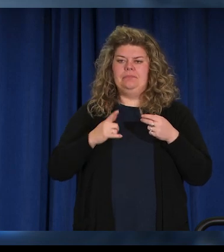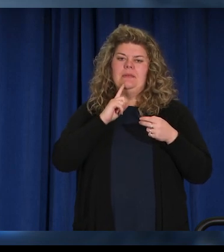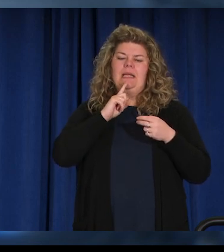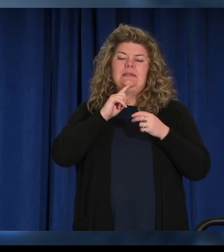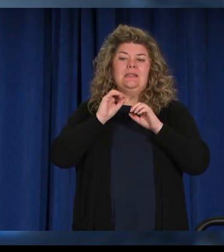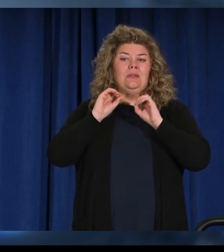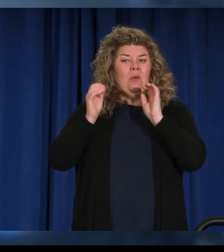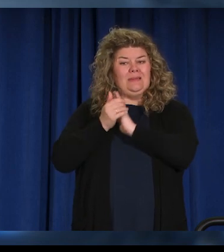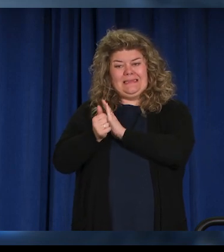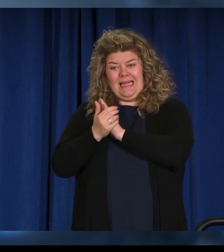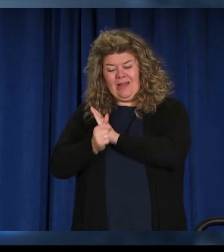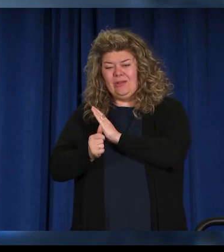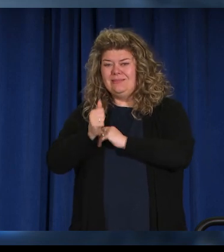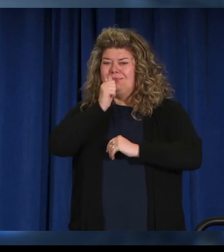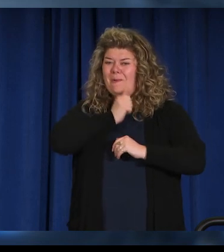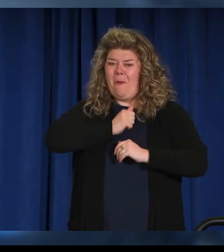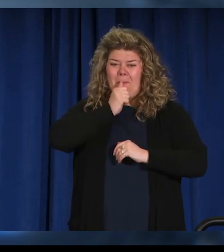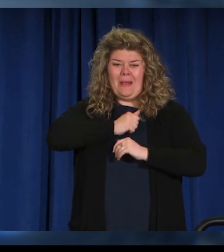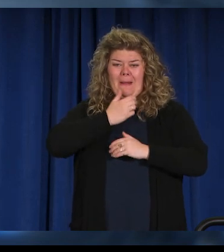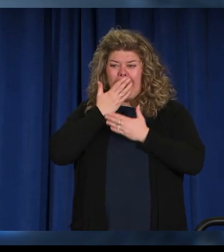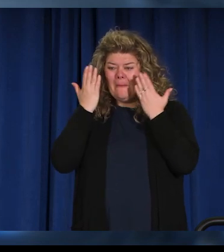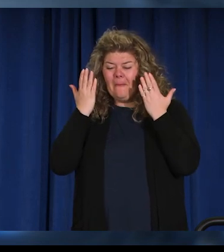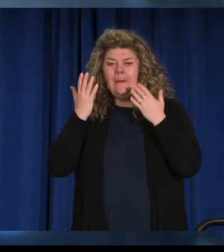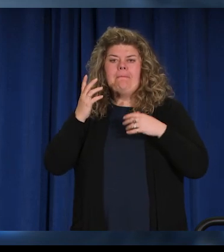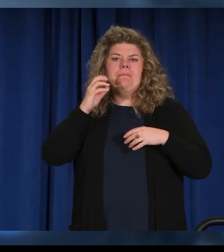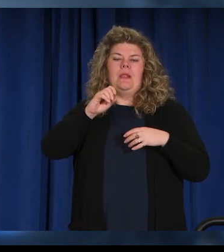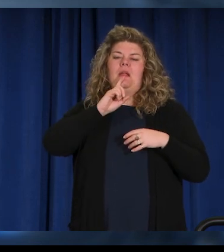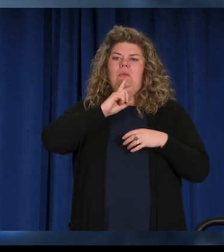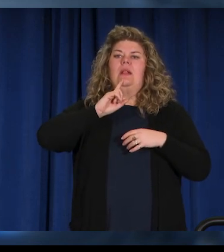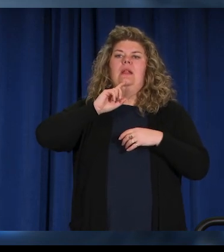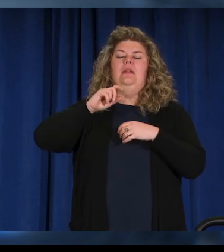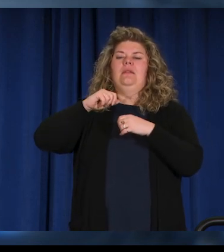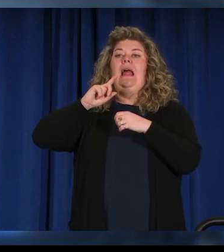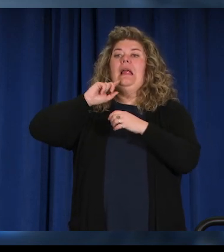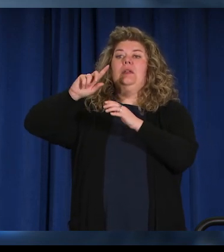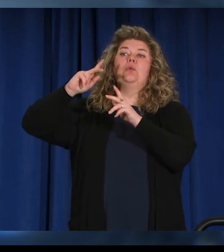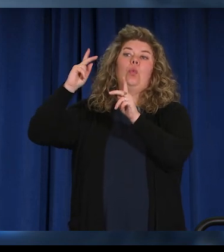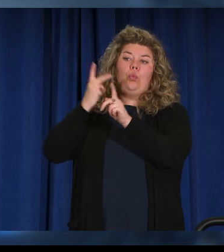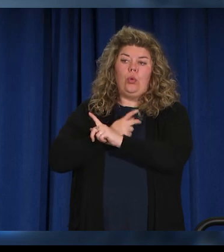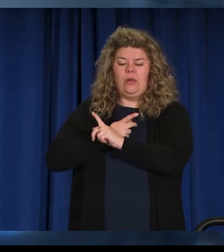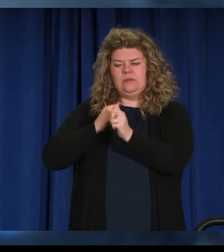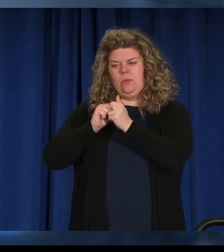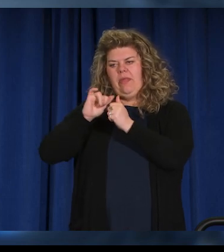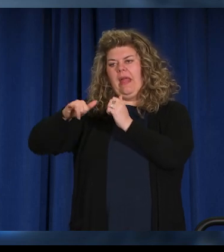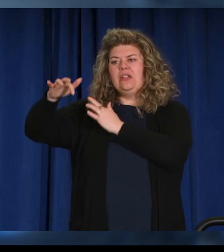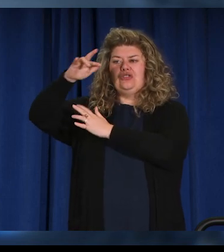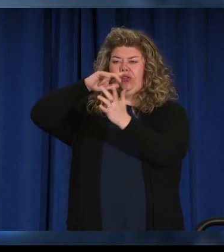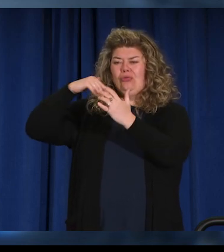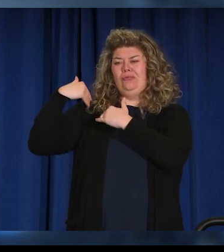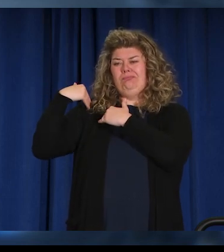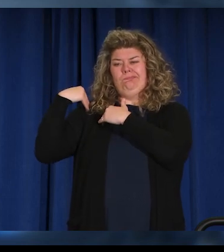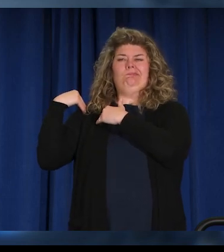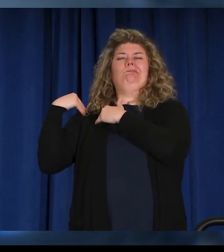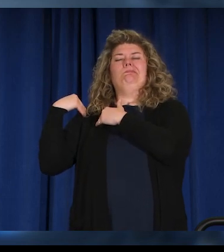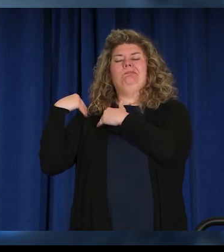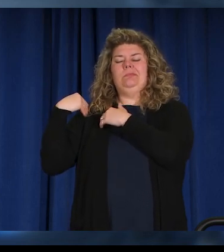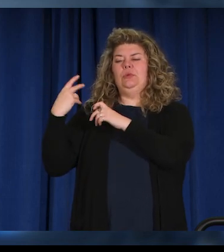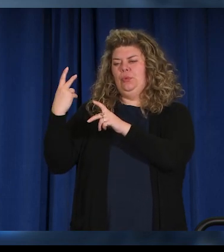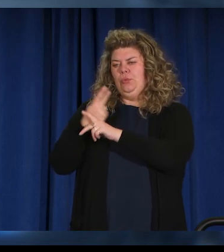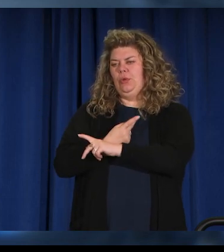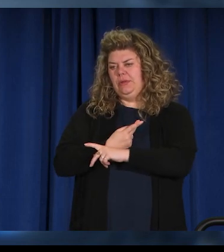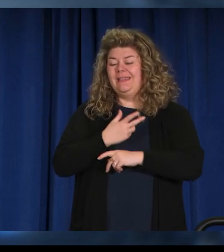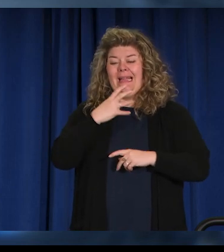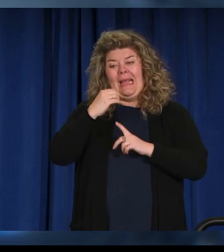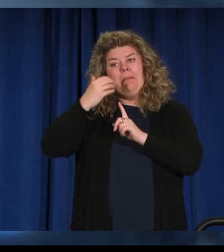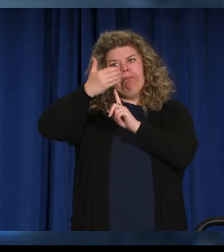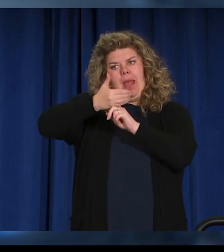of skills, coping mechanisms, and is often exacerbated by social overload and